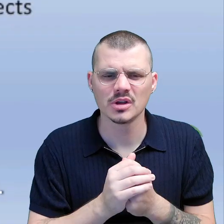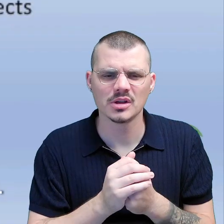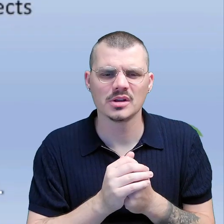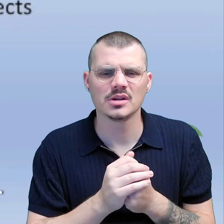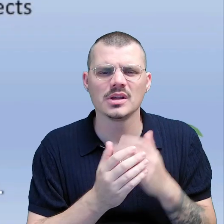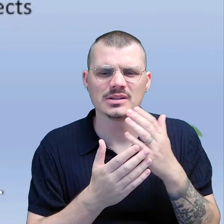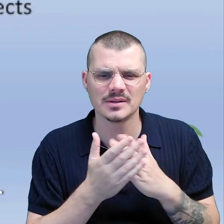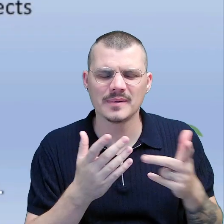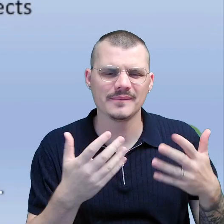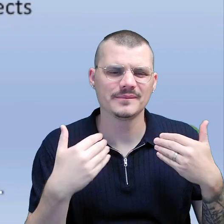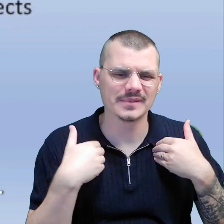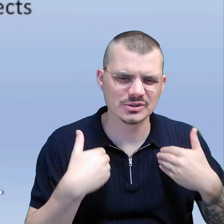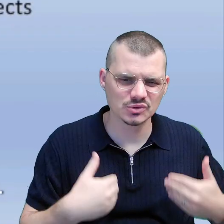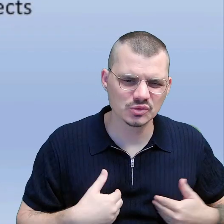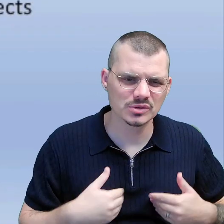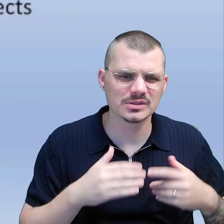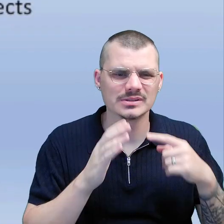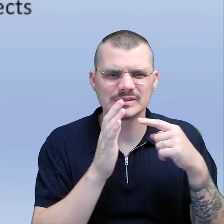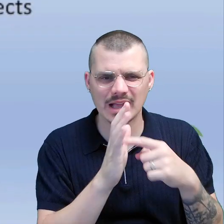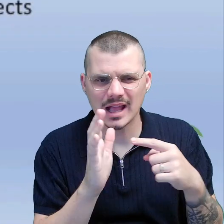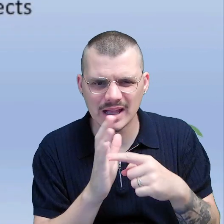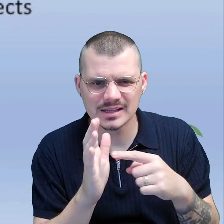Residual physical signs or symptoms.